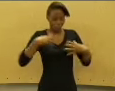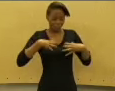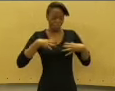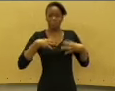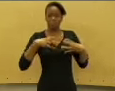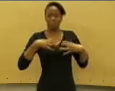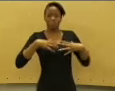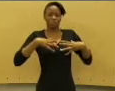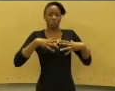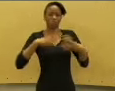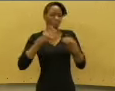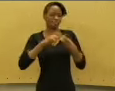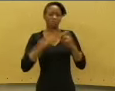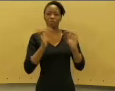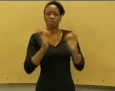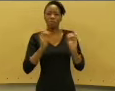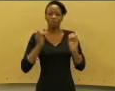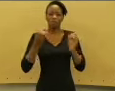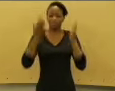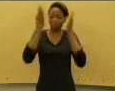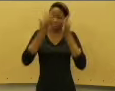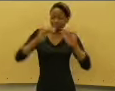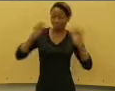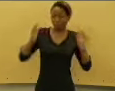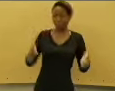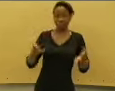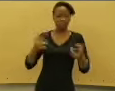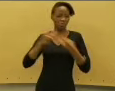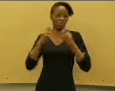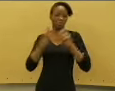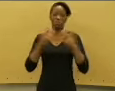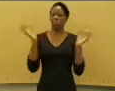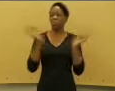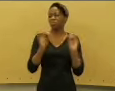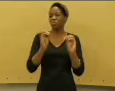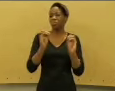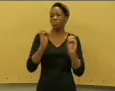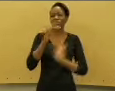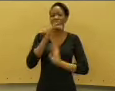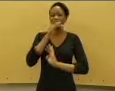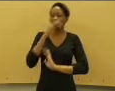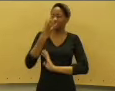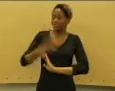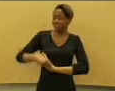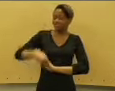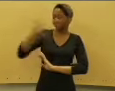wrong with your hips, and you are a growing person. So